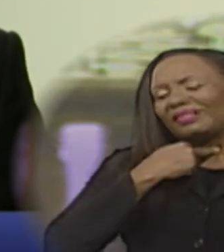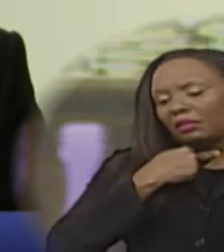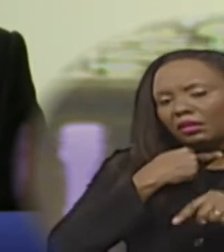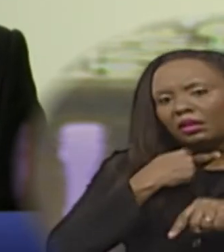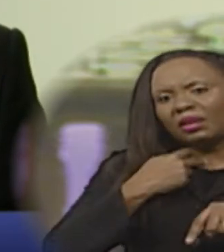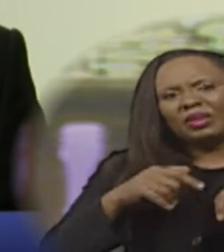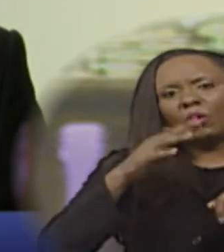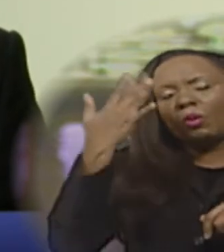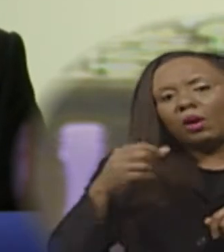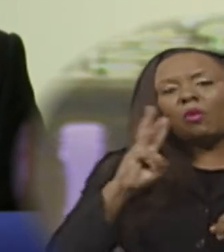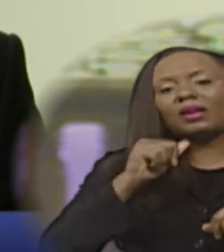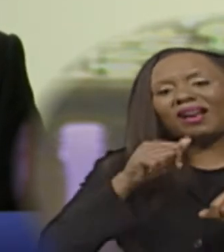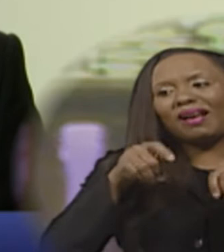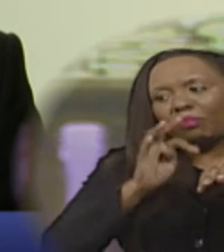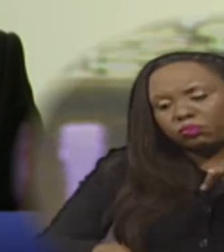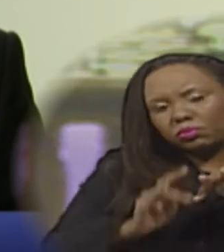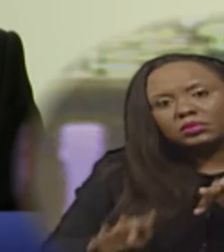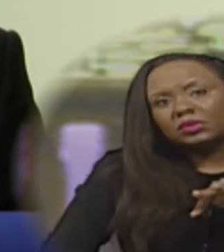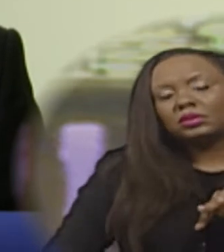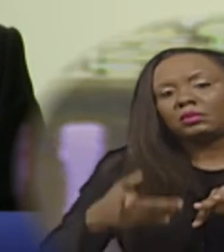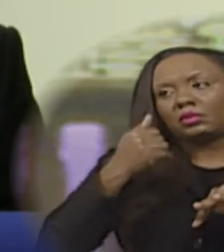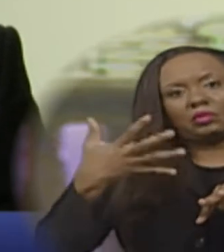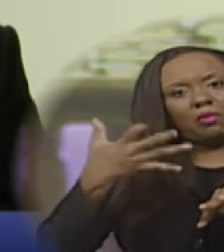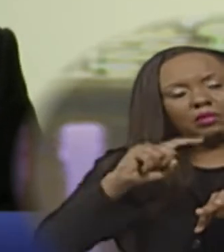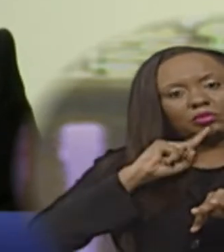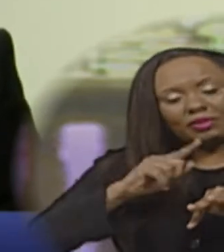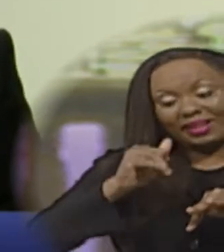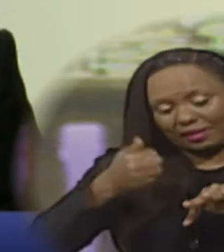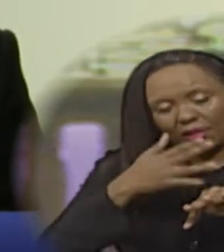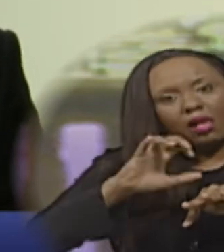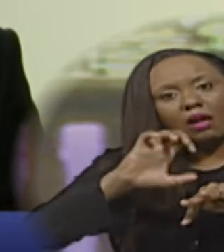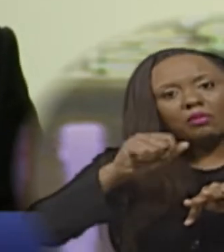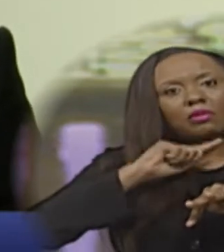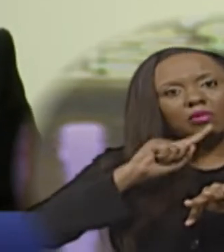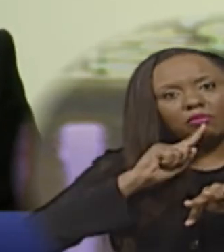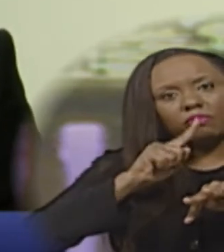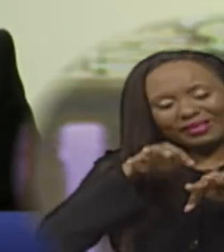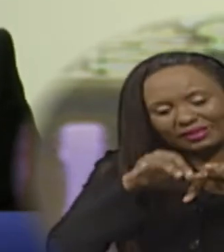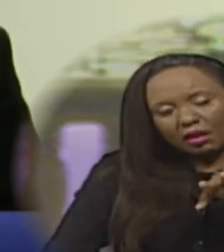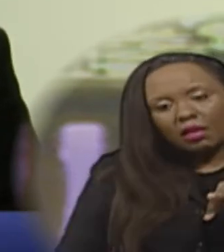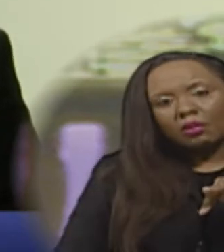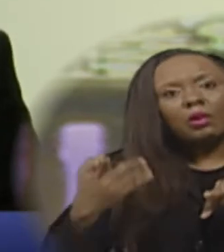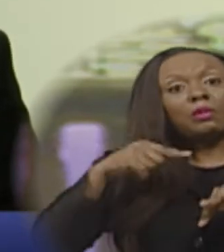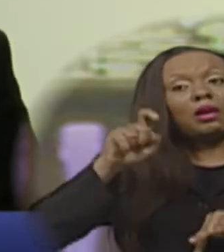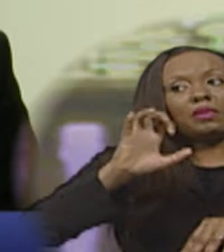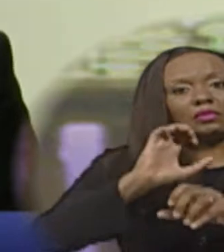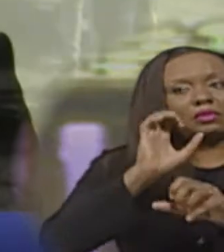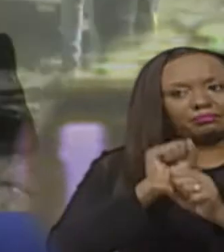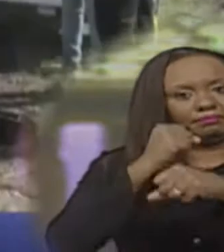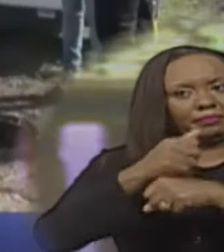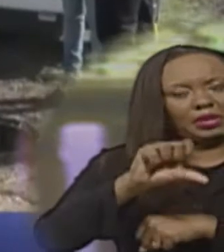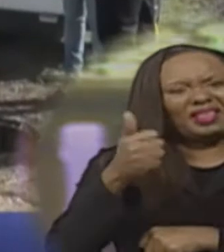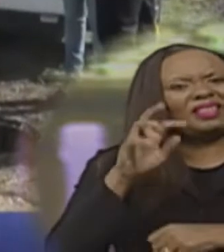either repair or to create a permanent inflow line. In all likelihood, we'll have to go with a permanent inflow line because we've recognized that there are a number